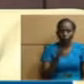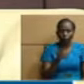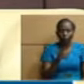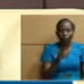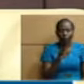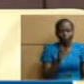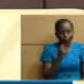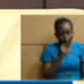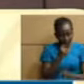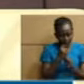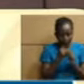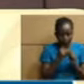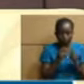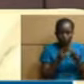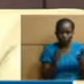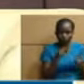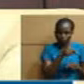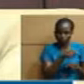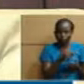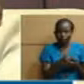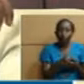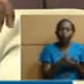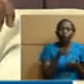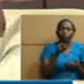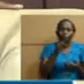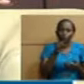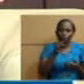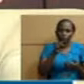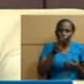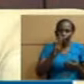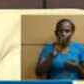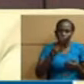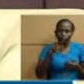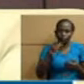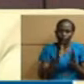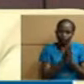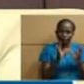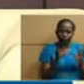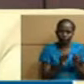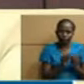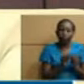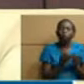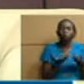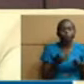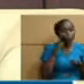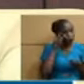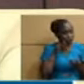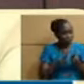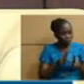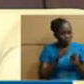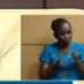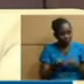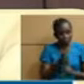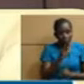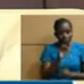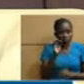Okay, let me start here. Mr. Nsubuga, I didn't offer you an opportunity to conclude this. So, tell us, do you think people should get their 20%